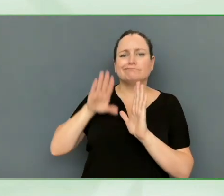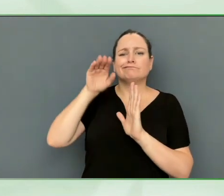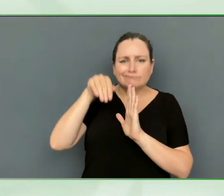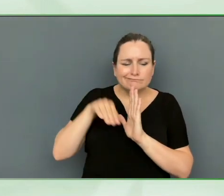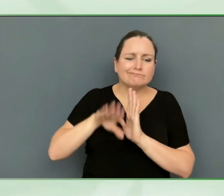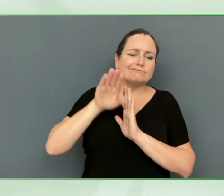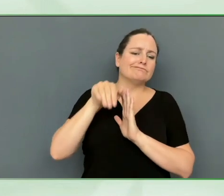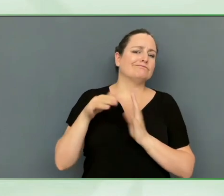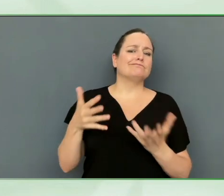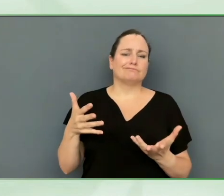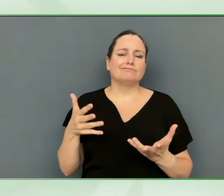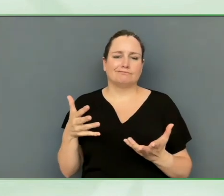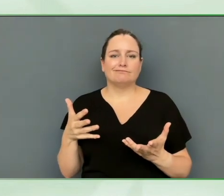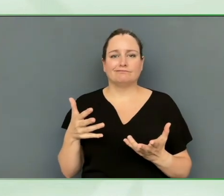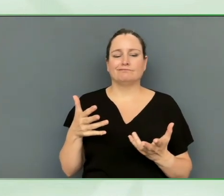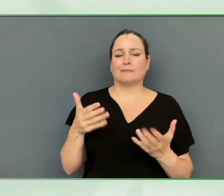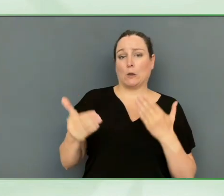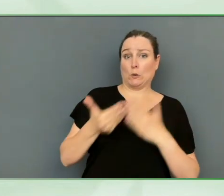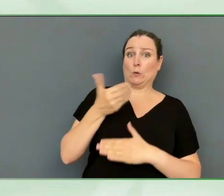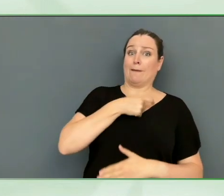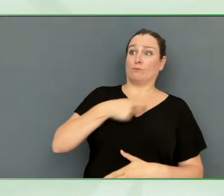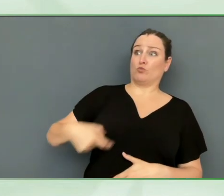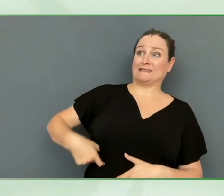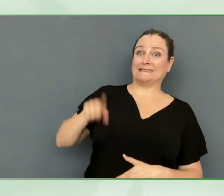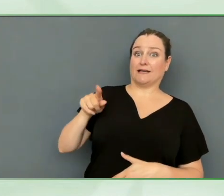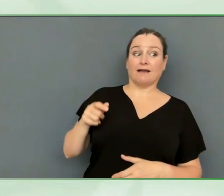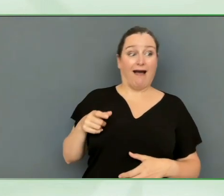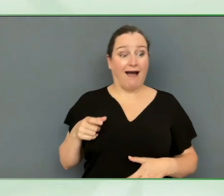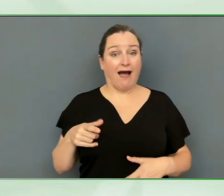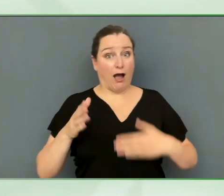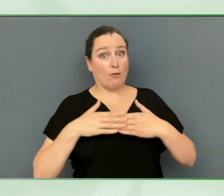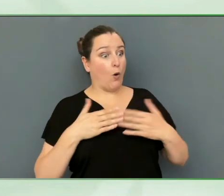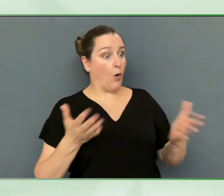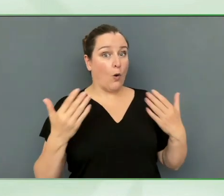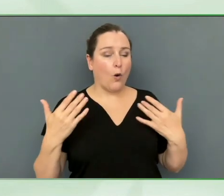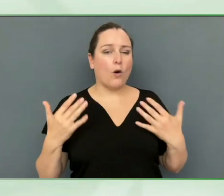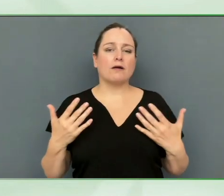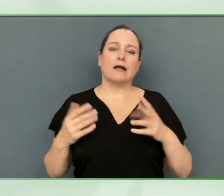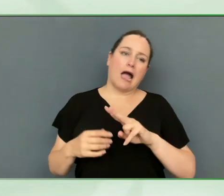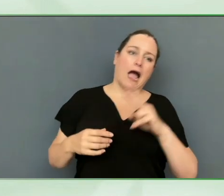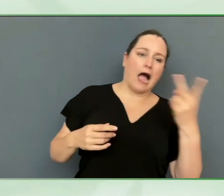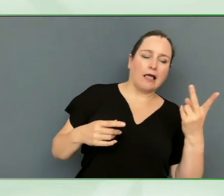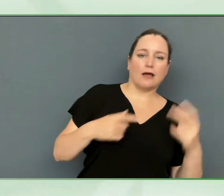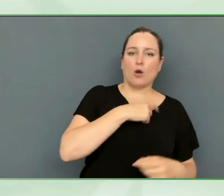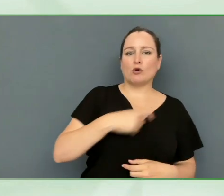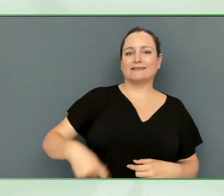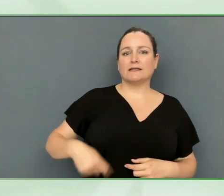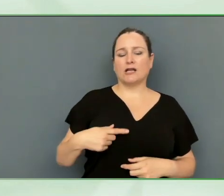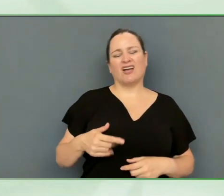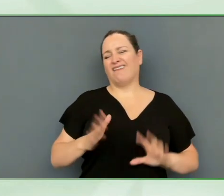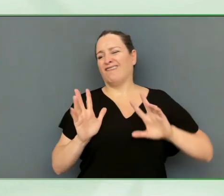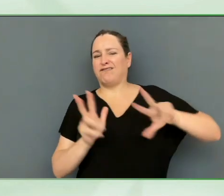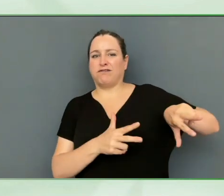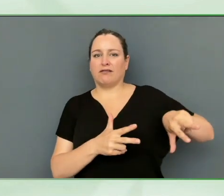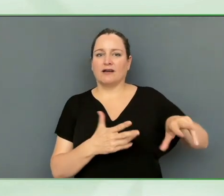more seriously than others, and certain administration, it hasn't worked as well. So it does